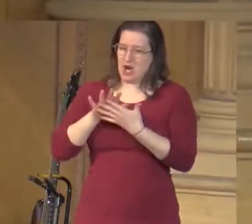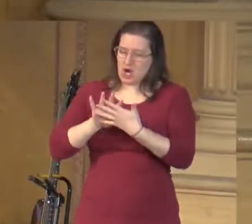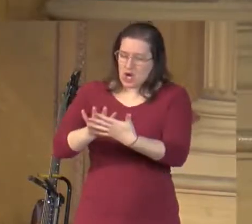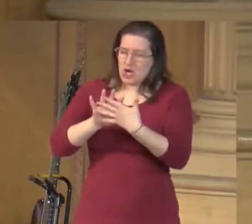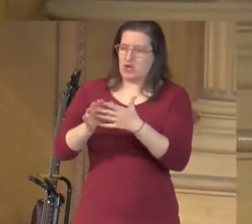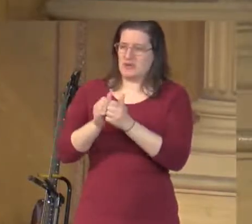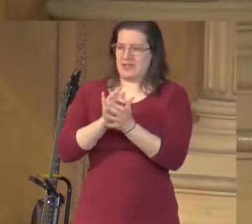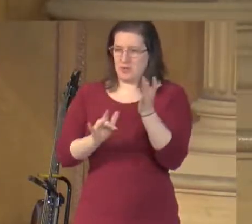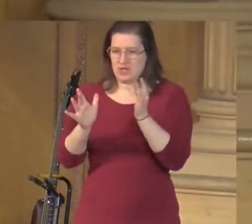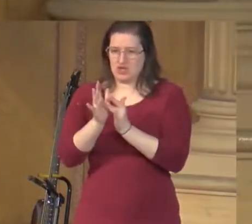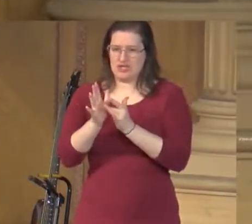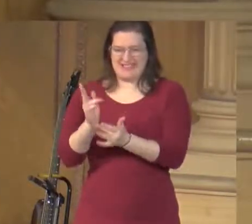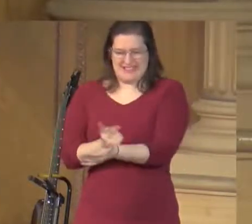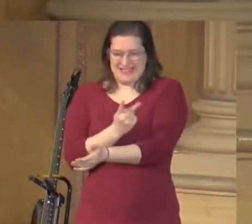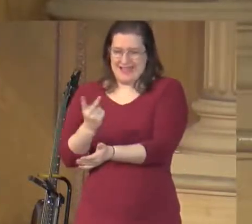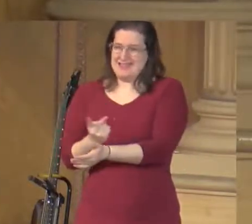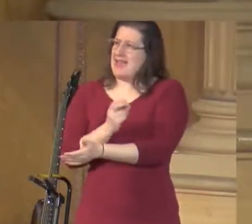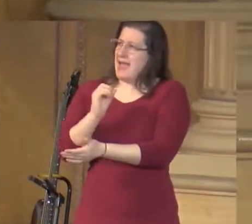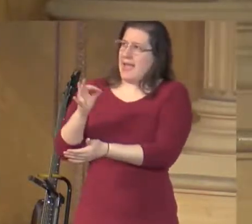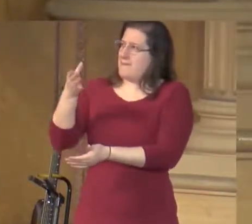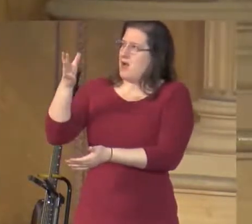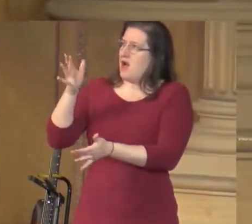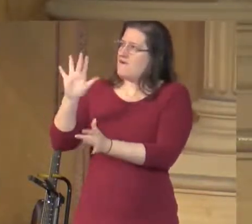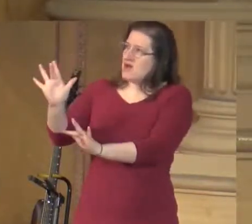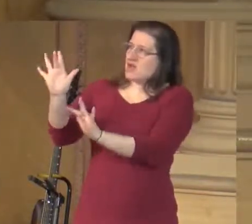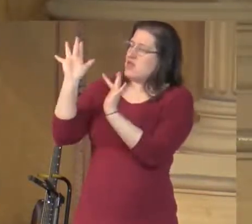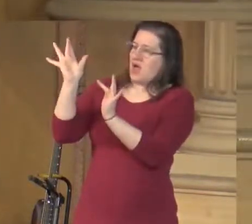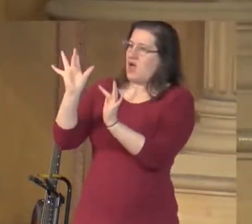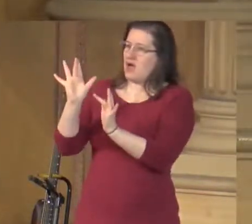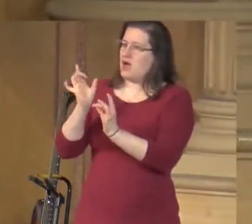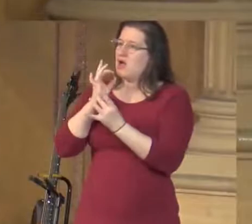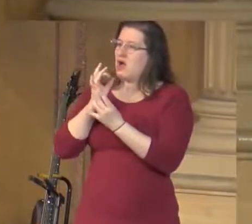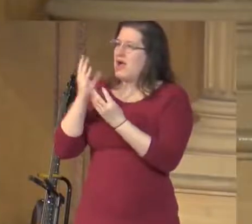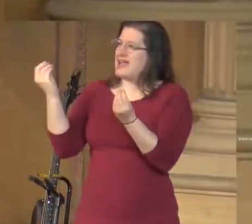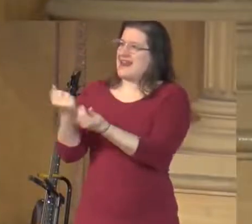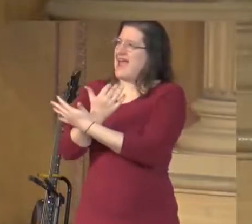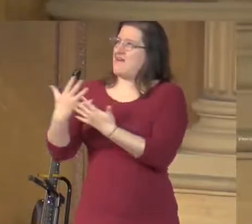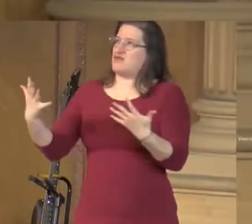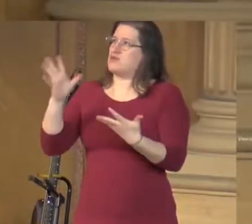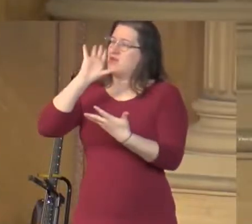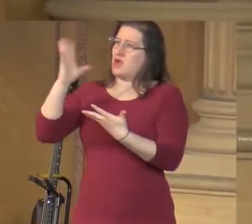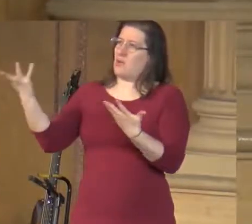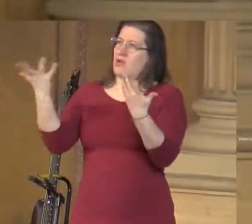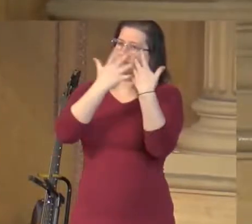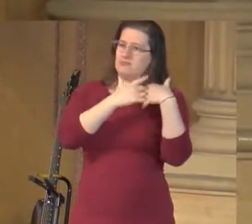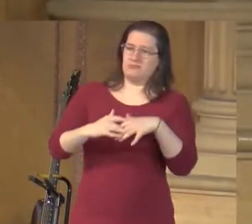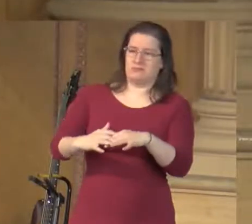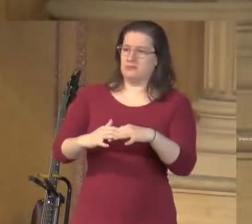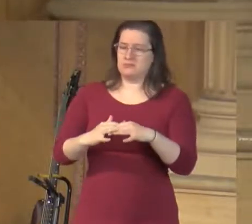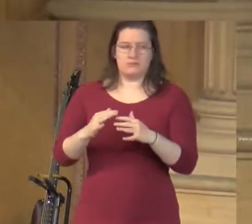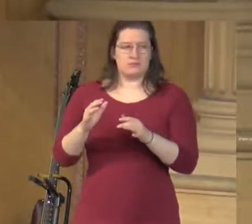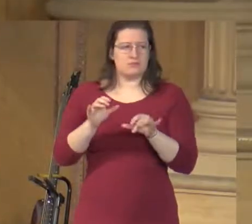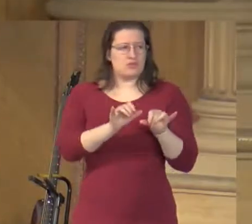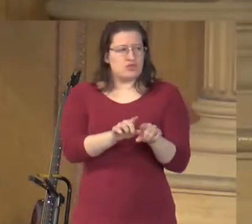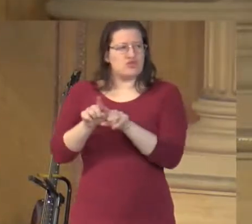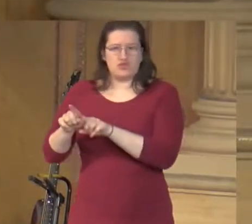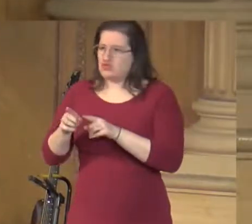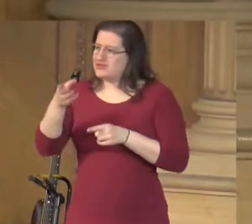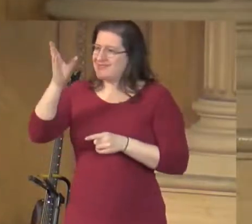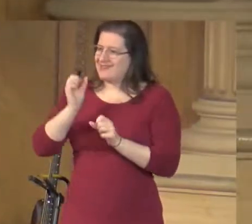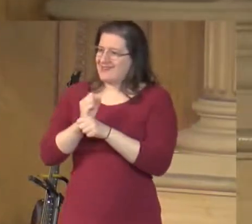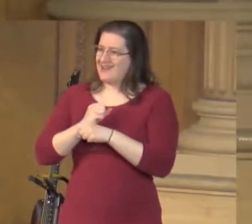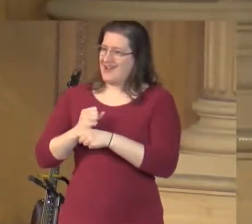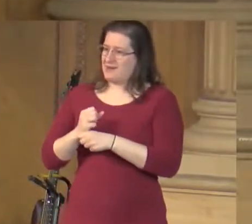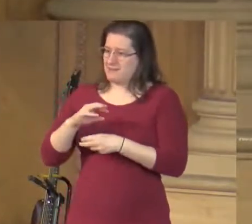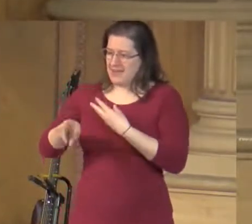thing. Everything just as it was meant to be back when God made everything in the Garden of Eden. So the material world is